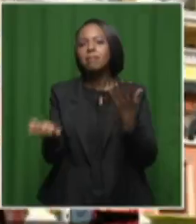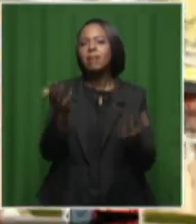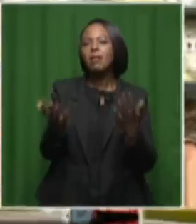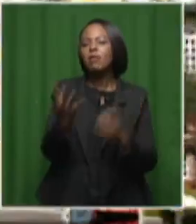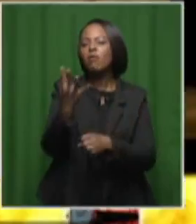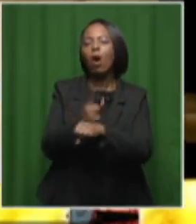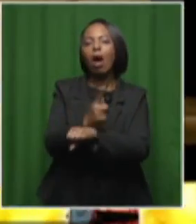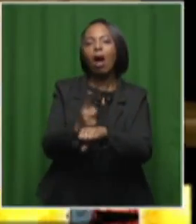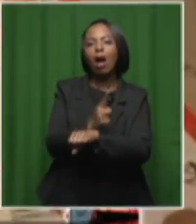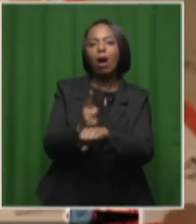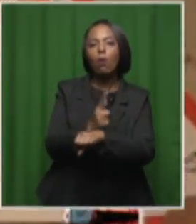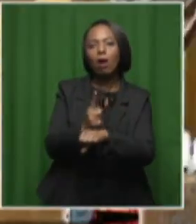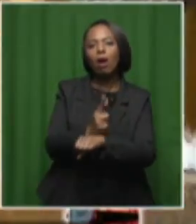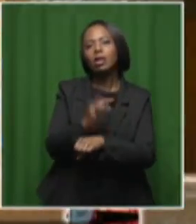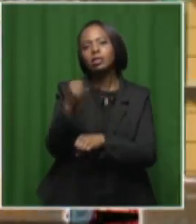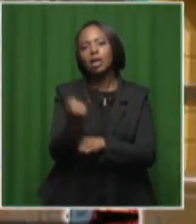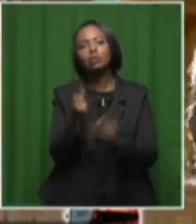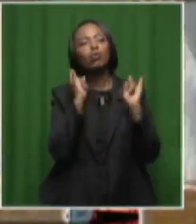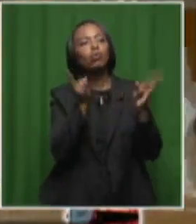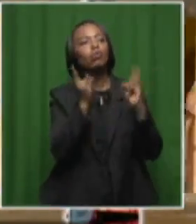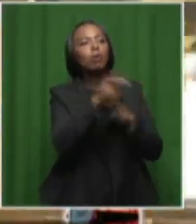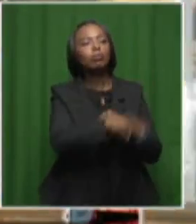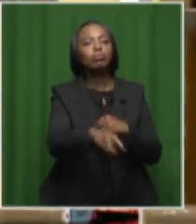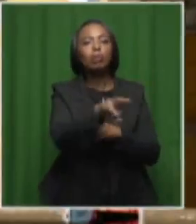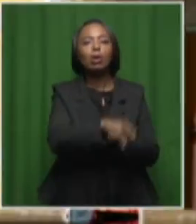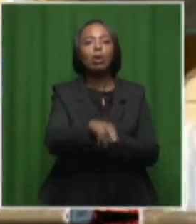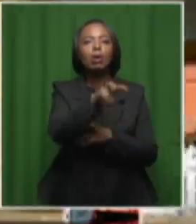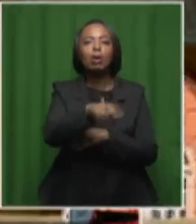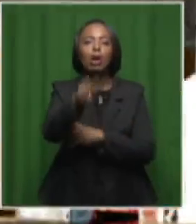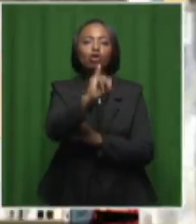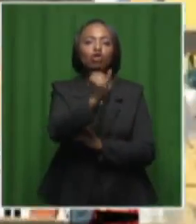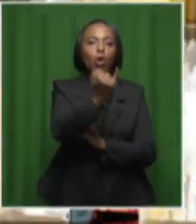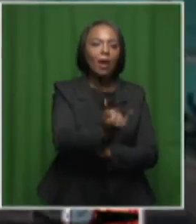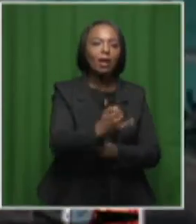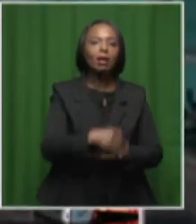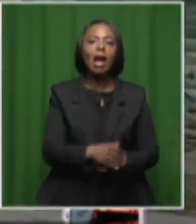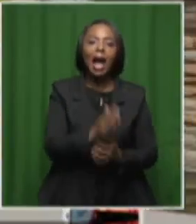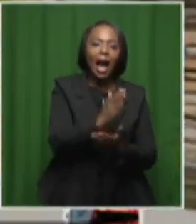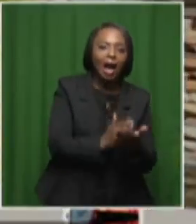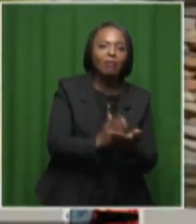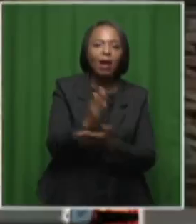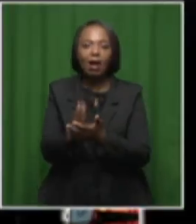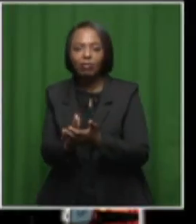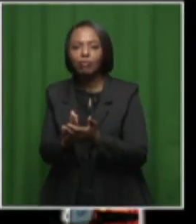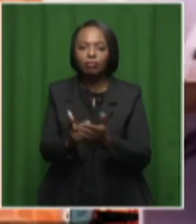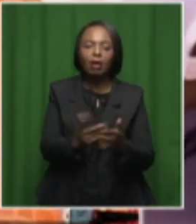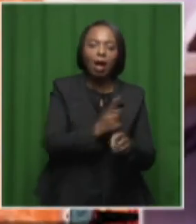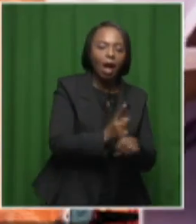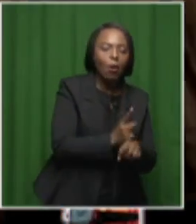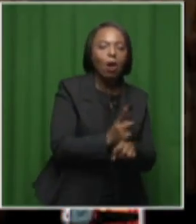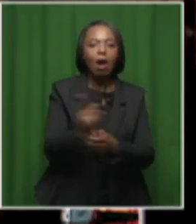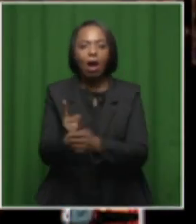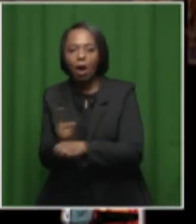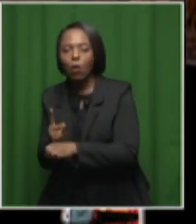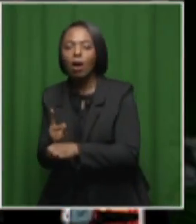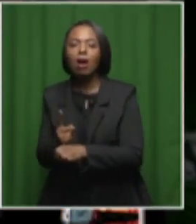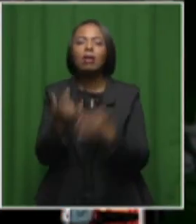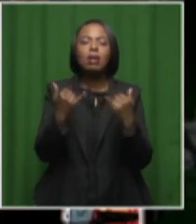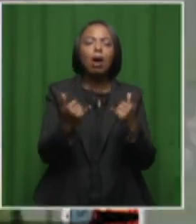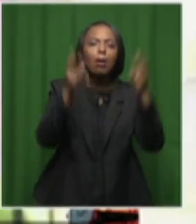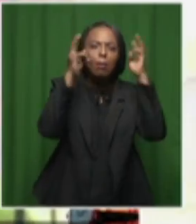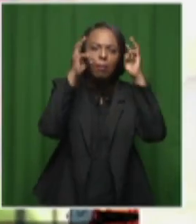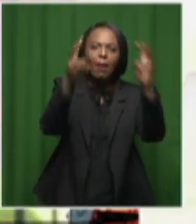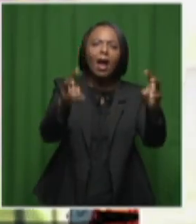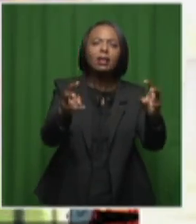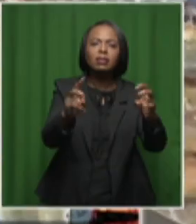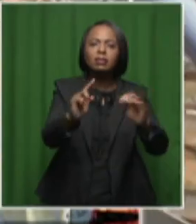4 hours just for the city tour. So as you say, it's hop on, hop off. And how frequently does the bus actually